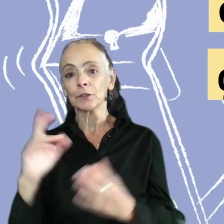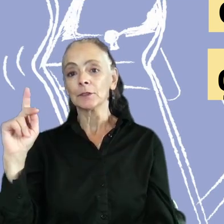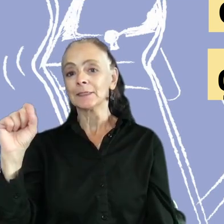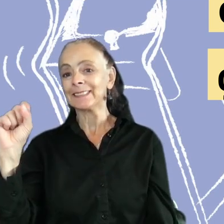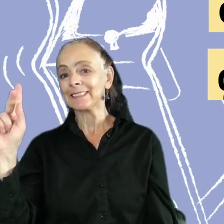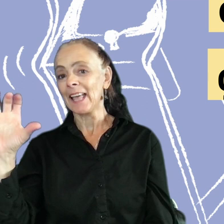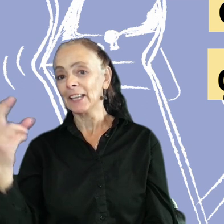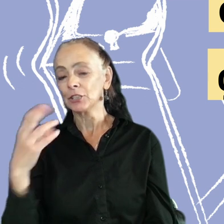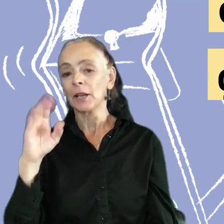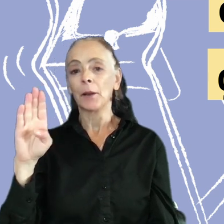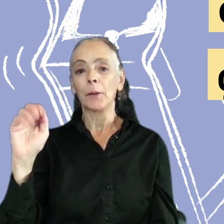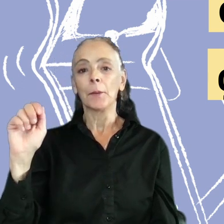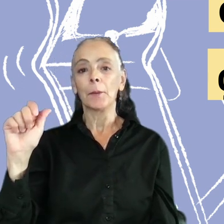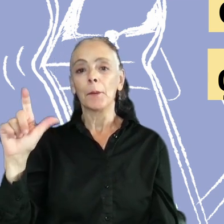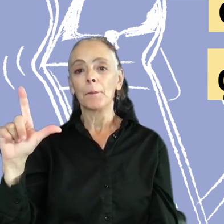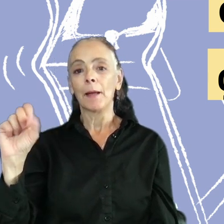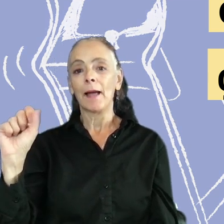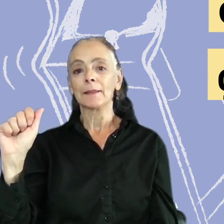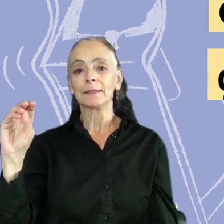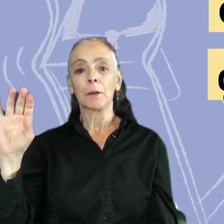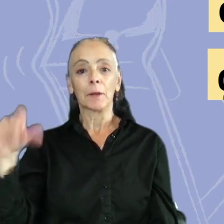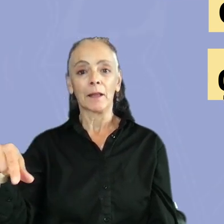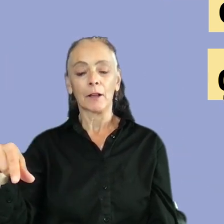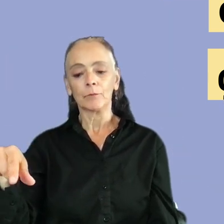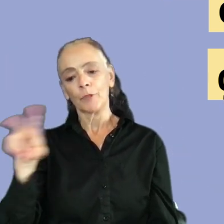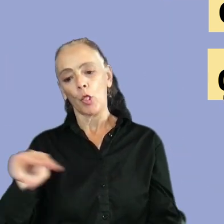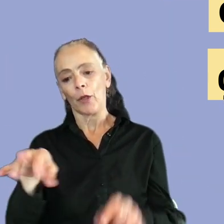balsamiq check out the link below